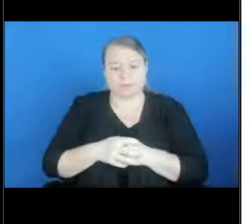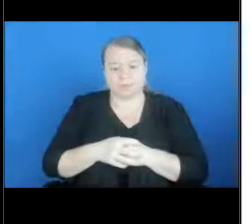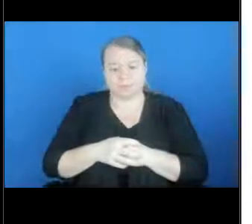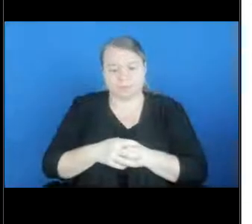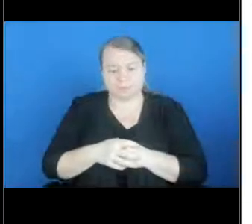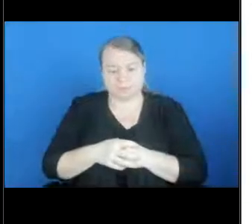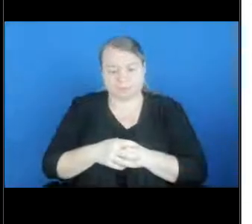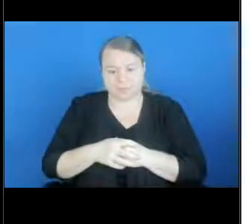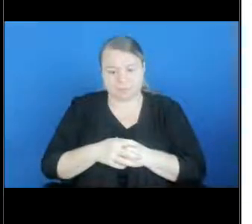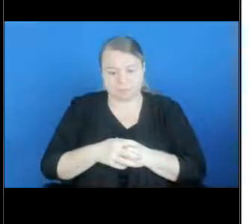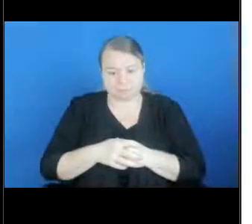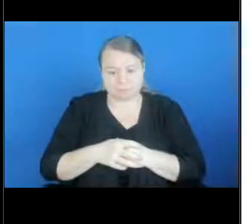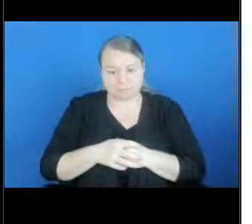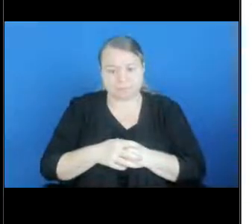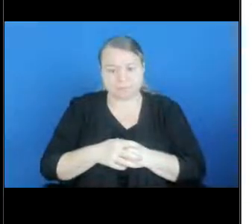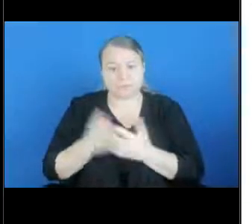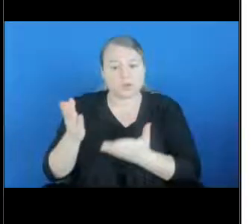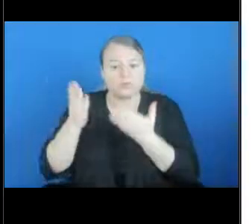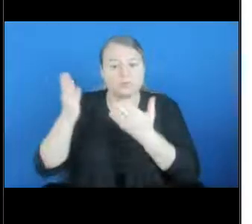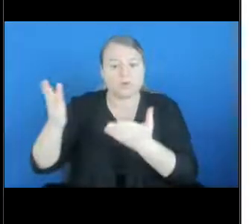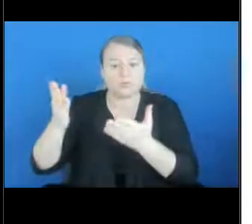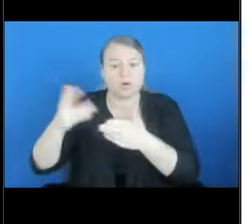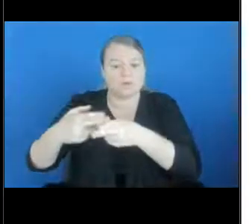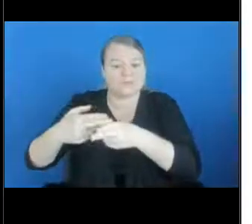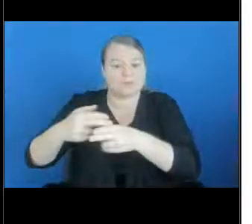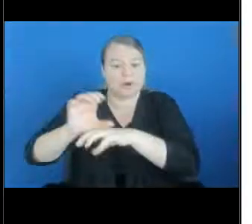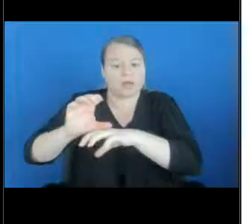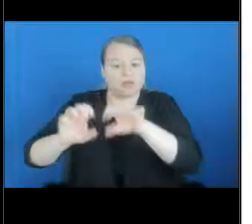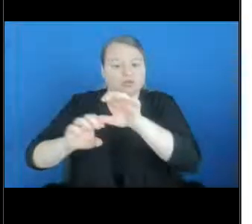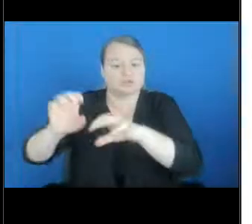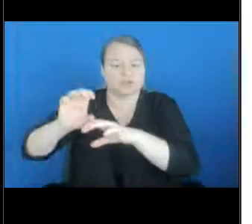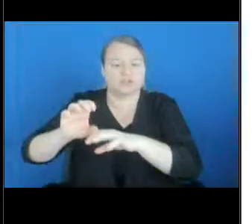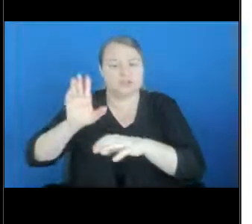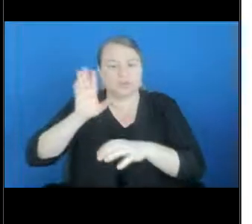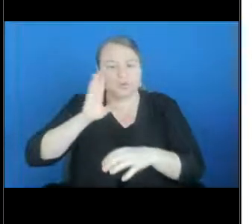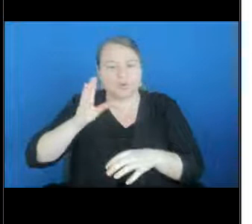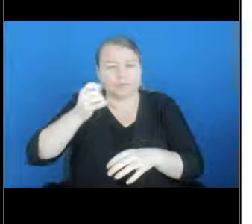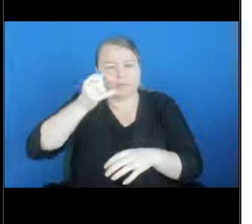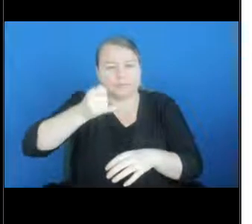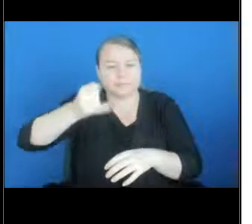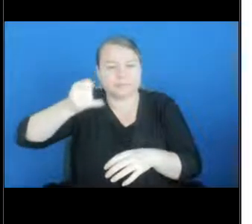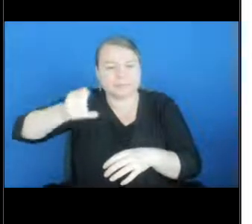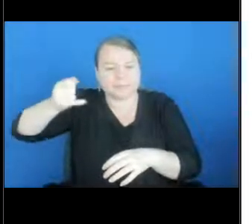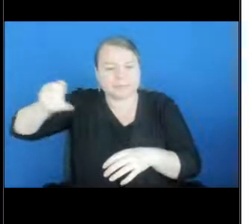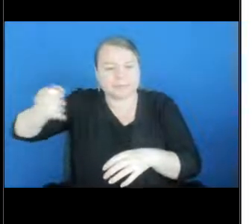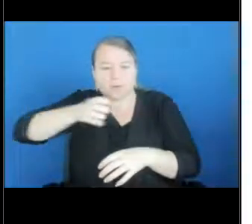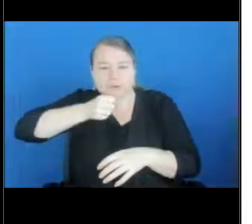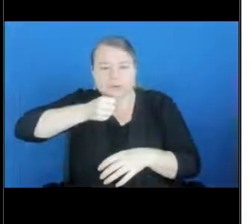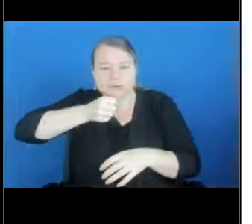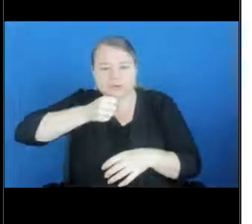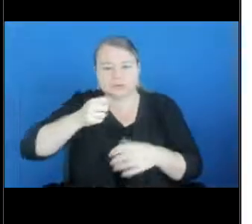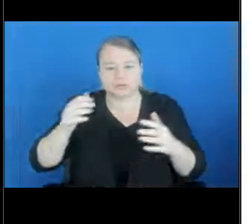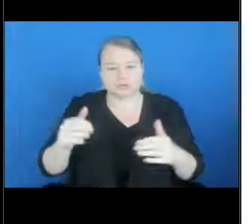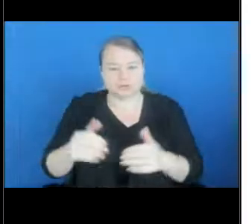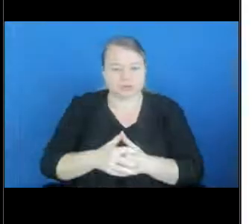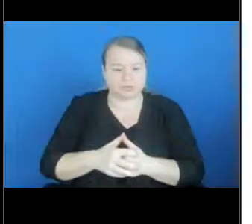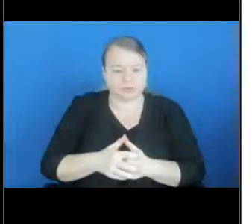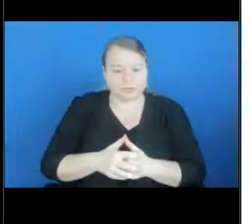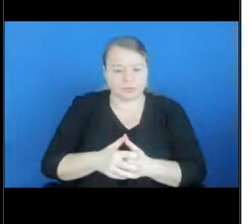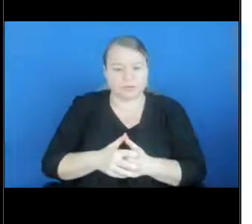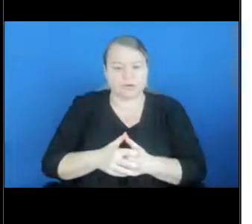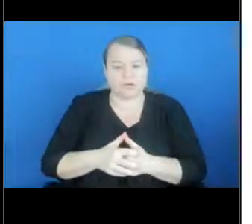dashed dotted orange line. And the drawings will also show proposed traffic signals, stormwater management basins, bridges, retaining